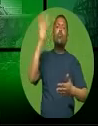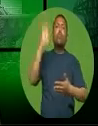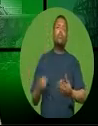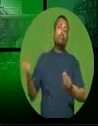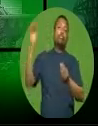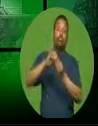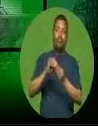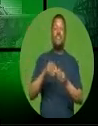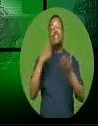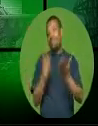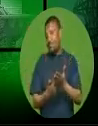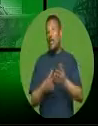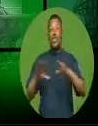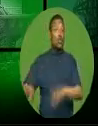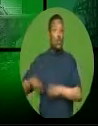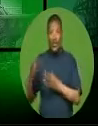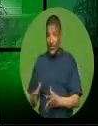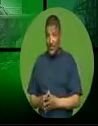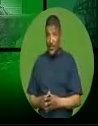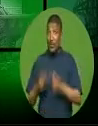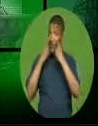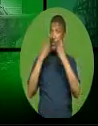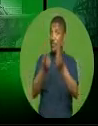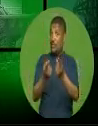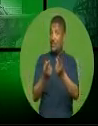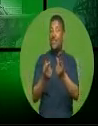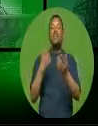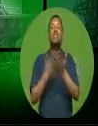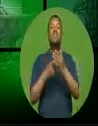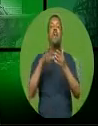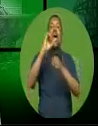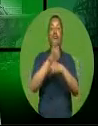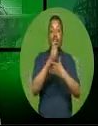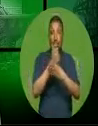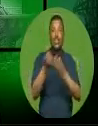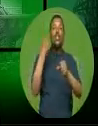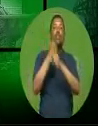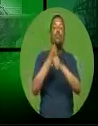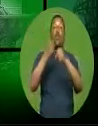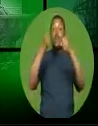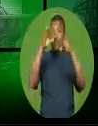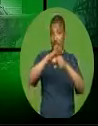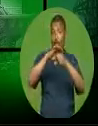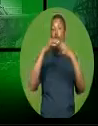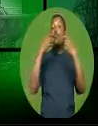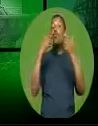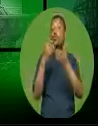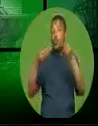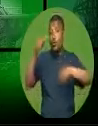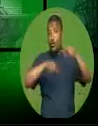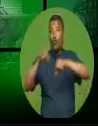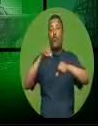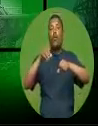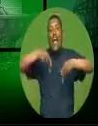3.2%. Students, as you can see, the average employment contribution of the agricultural